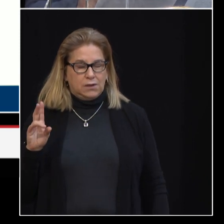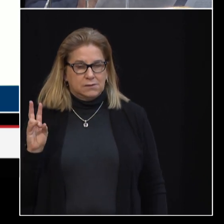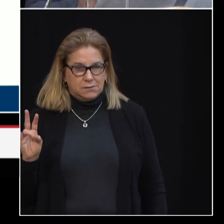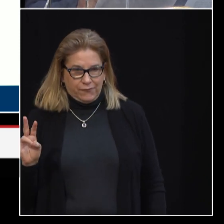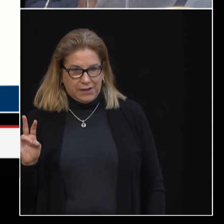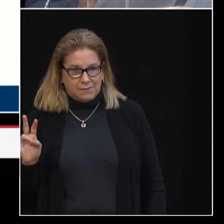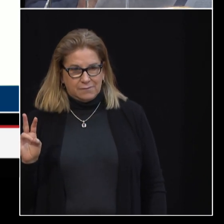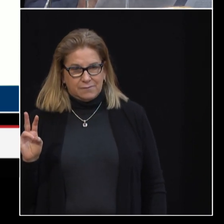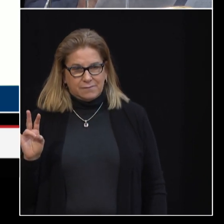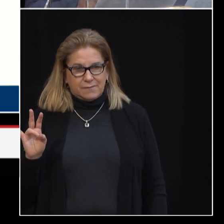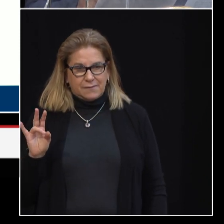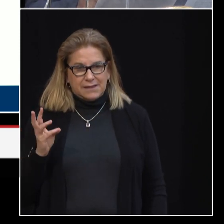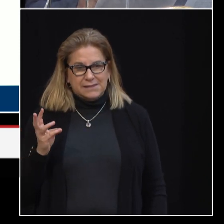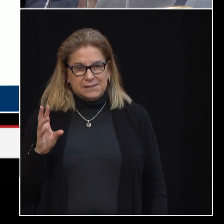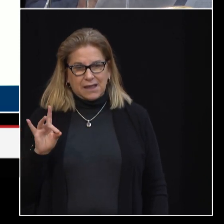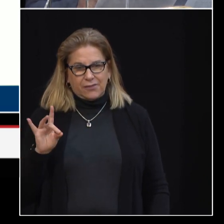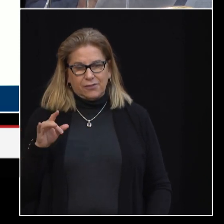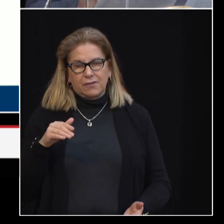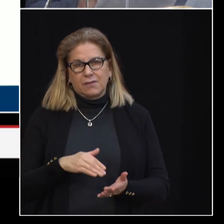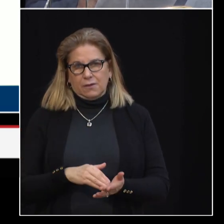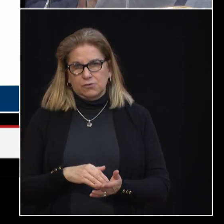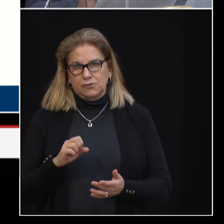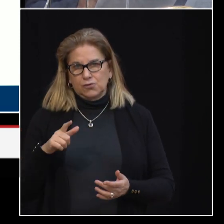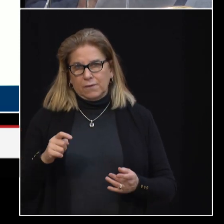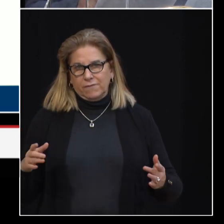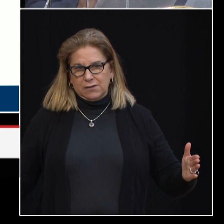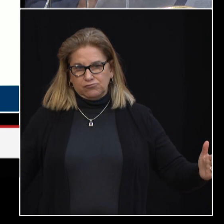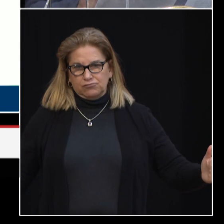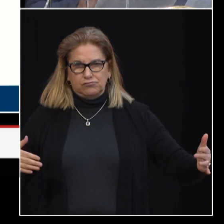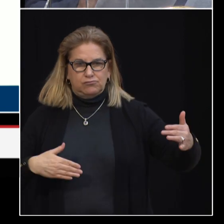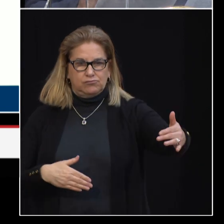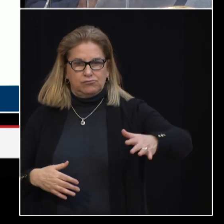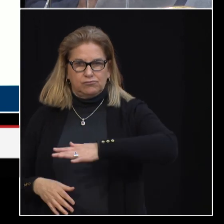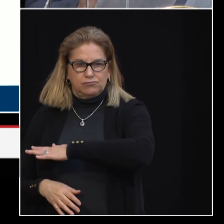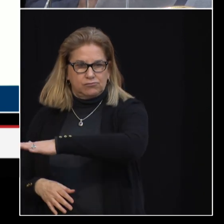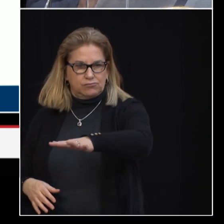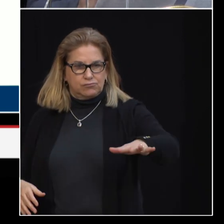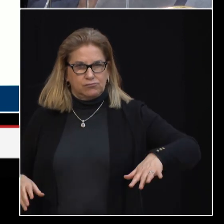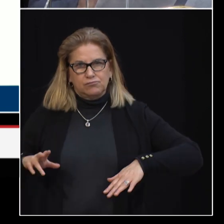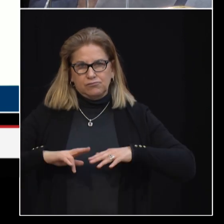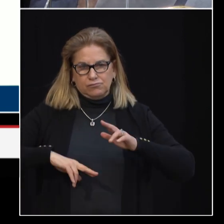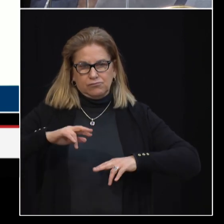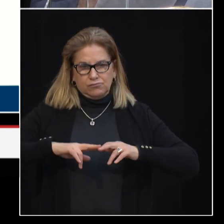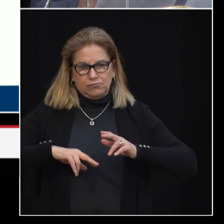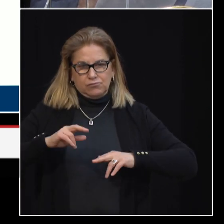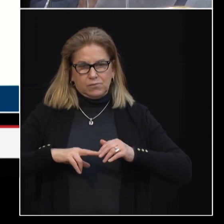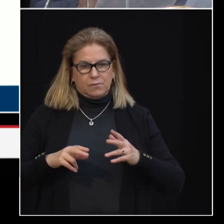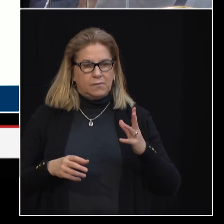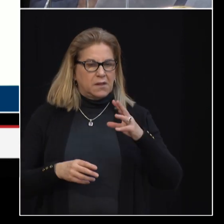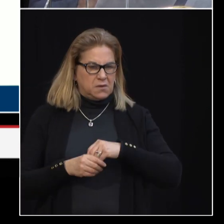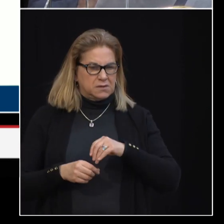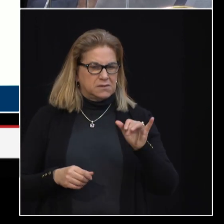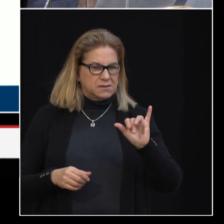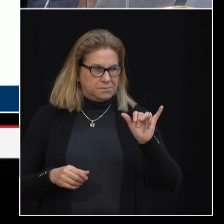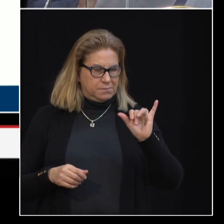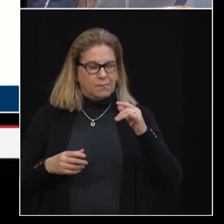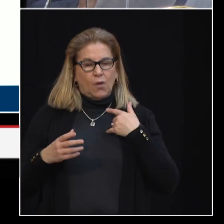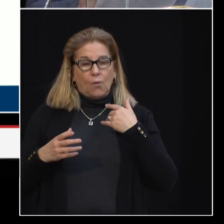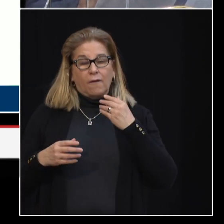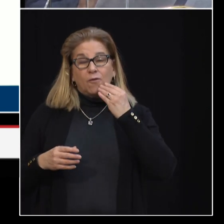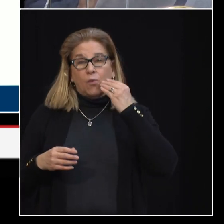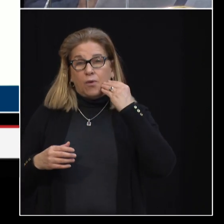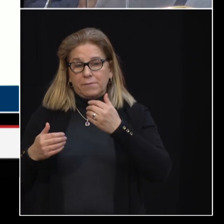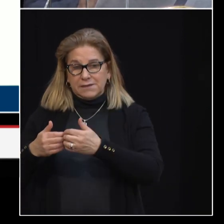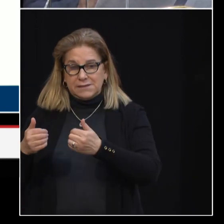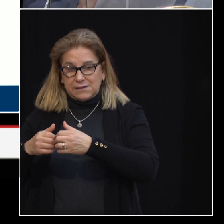zoned RA1, which permits low to moderate density development, including detached buildings and row houses. This site is